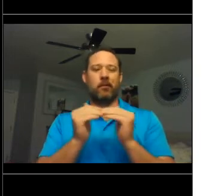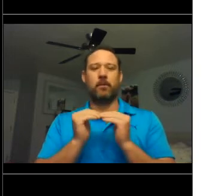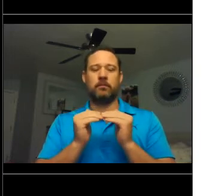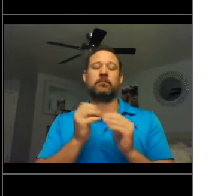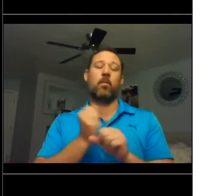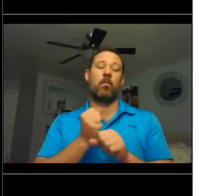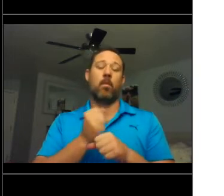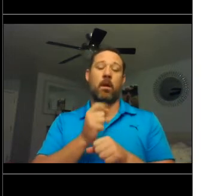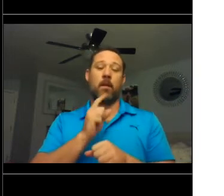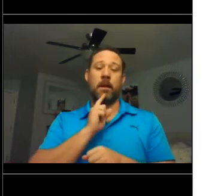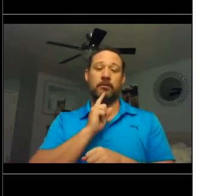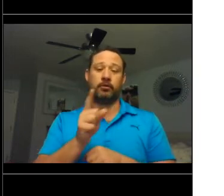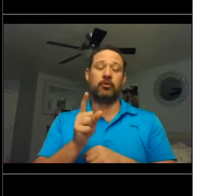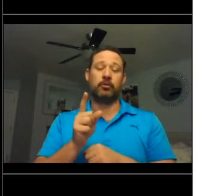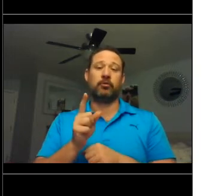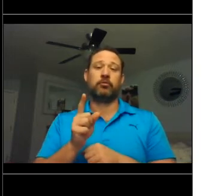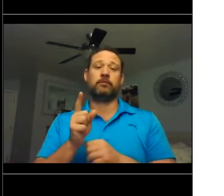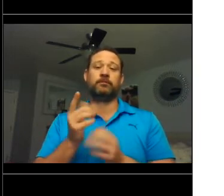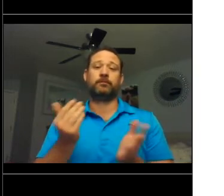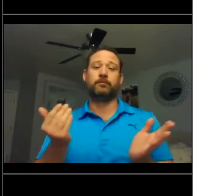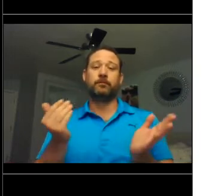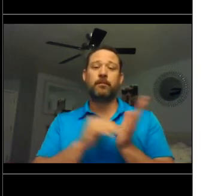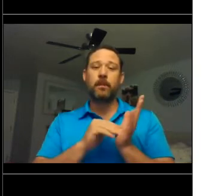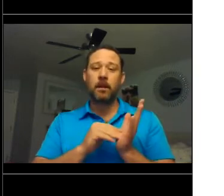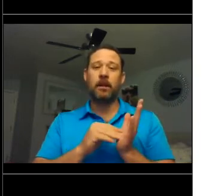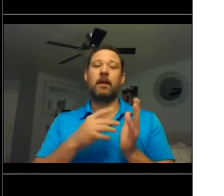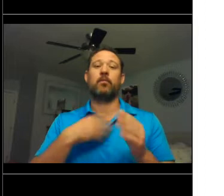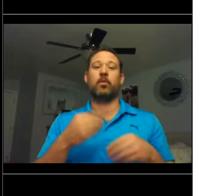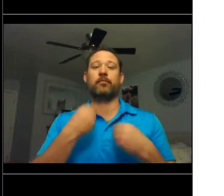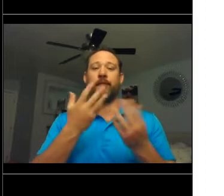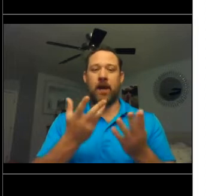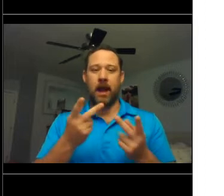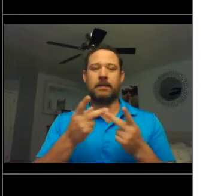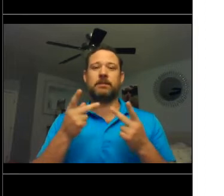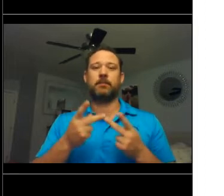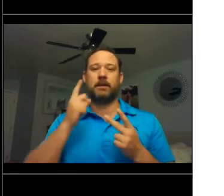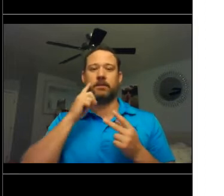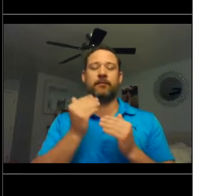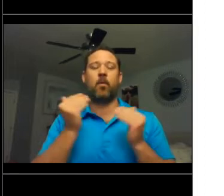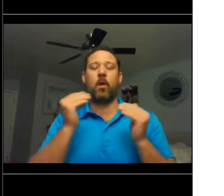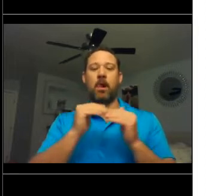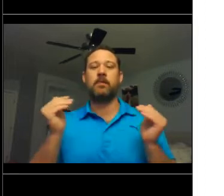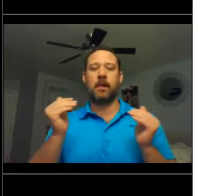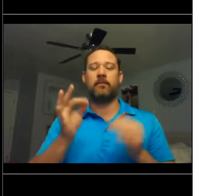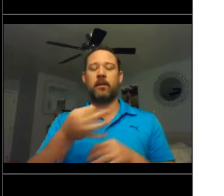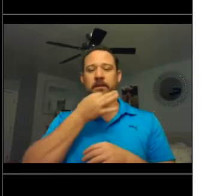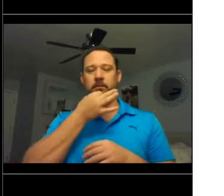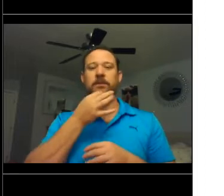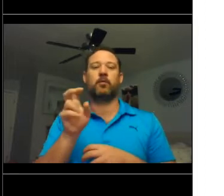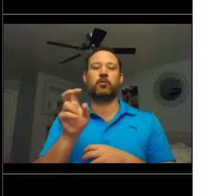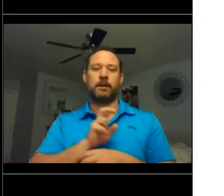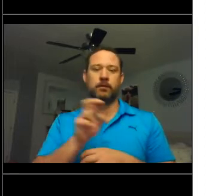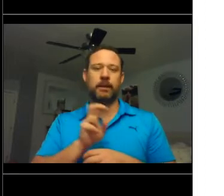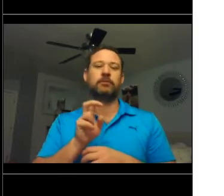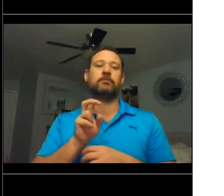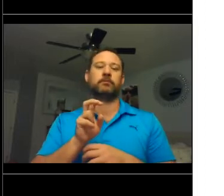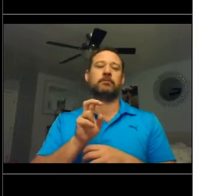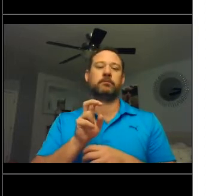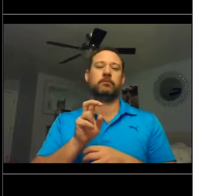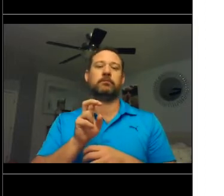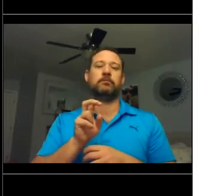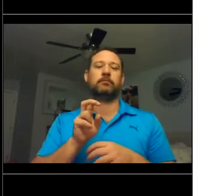sure that again, that we're providing space for the level of expertise that the Transportation Equity Advisory members